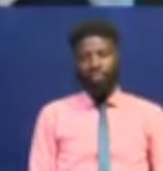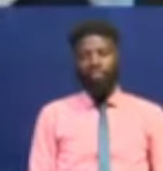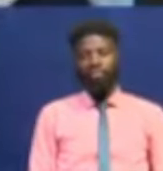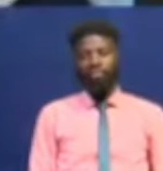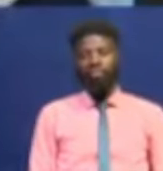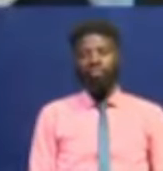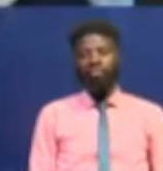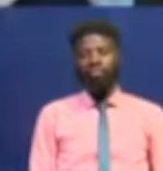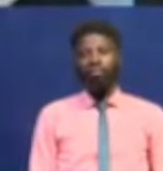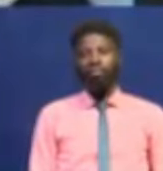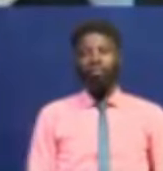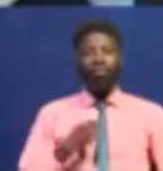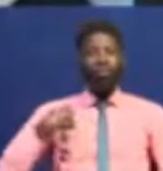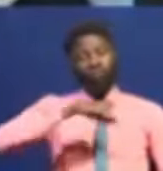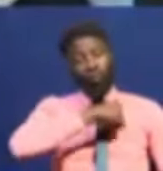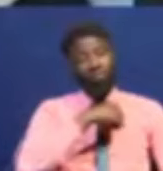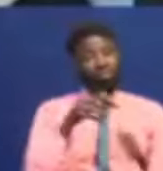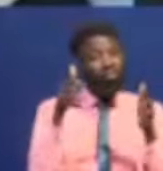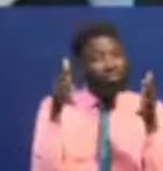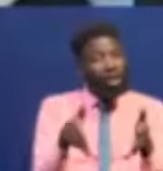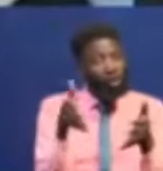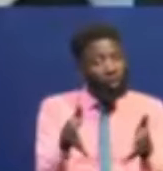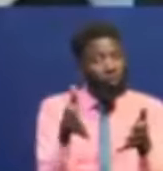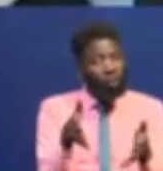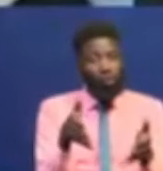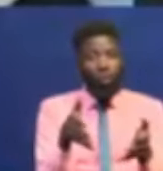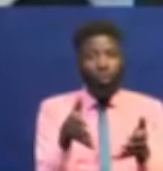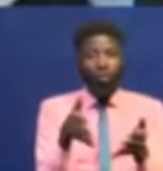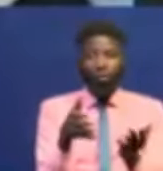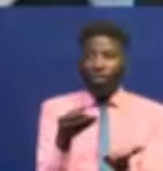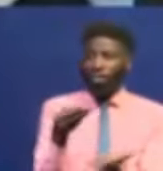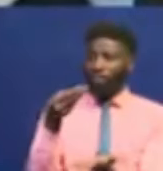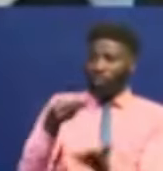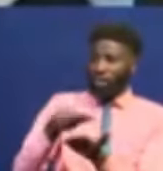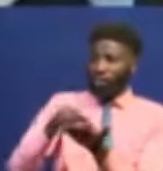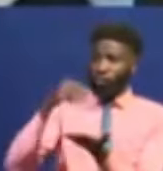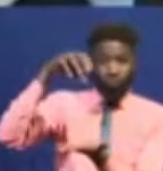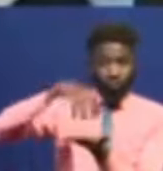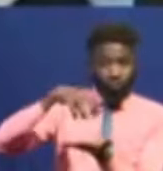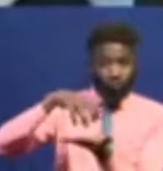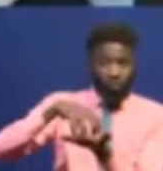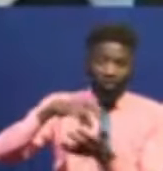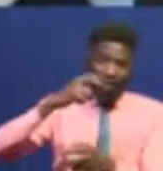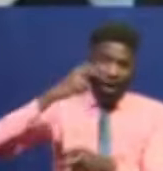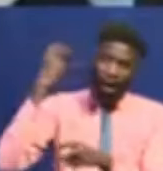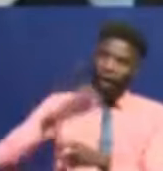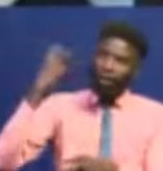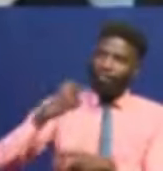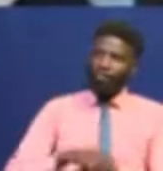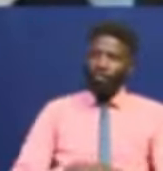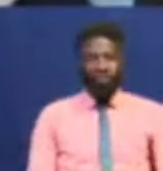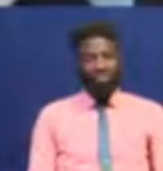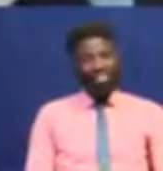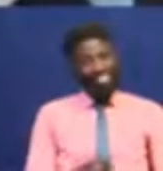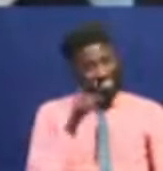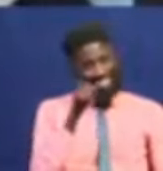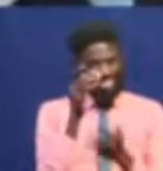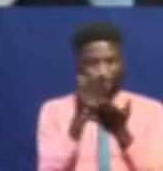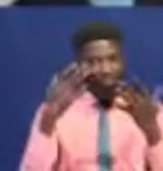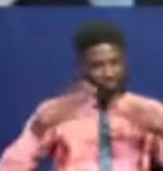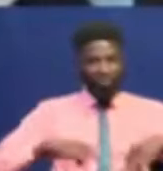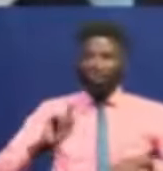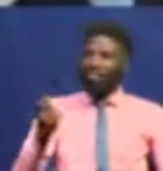We are in a very difficult financial position. This is something that the people